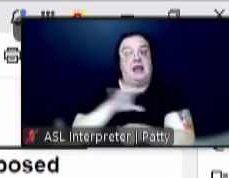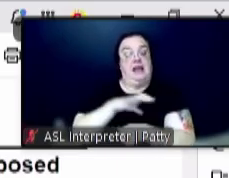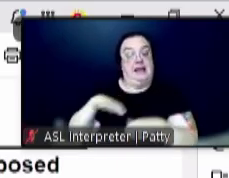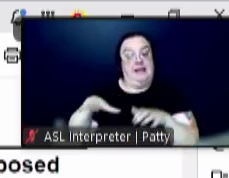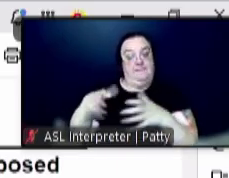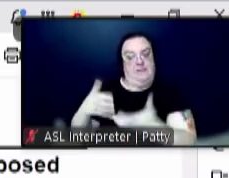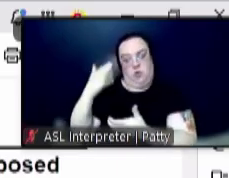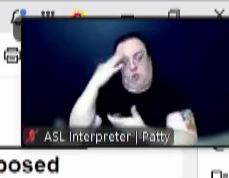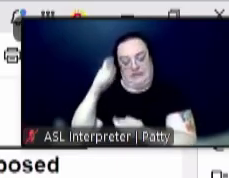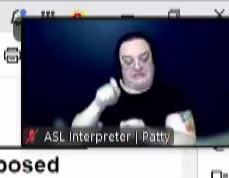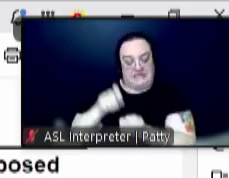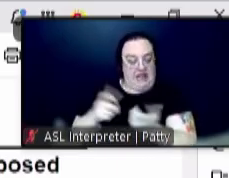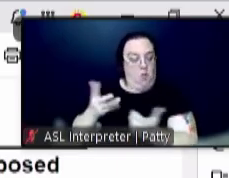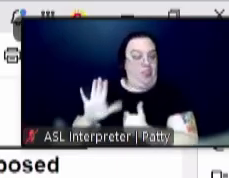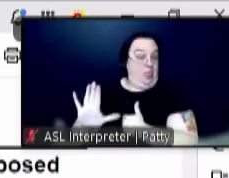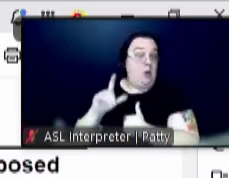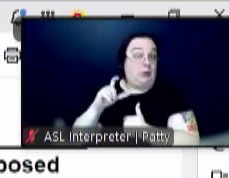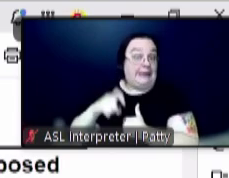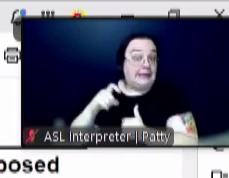exactly what's needed. So.